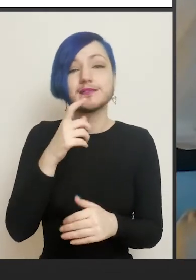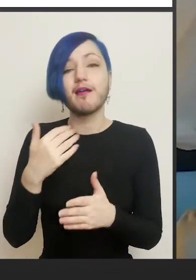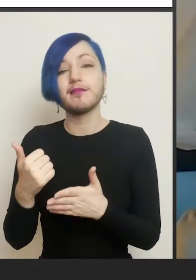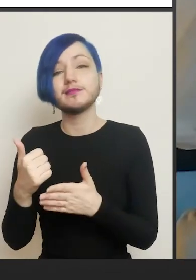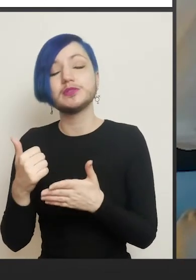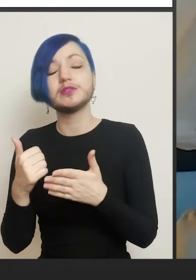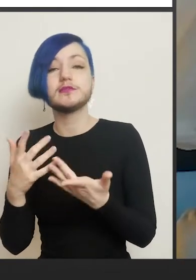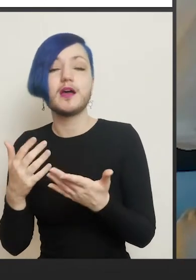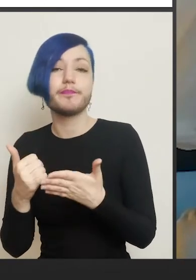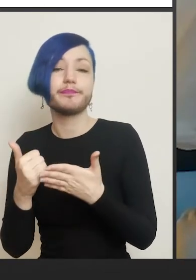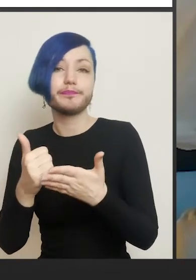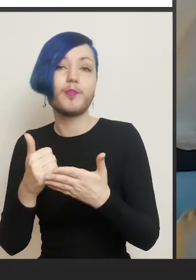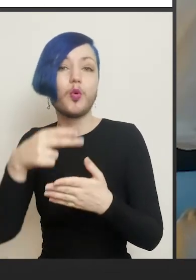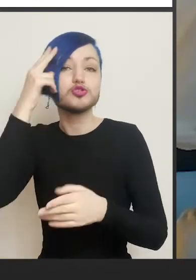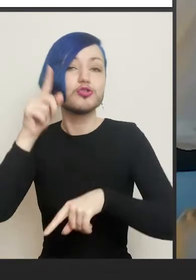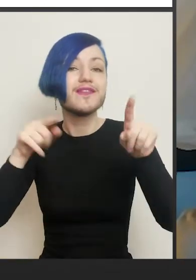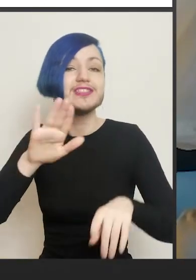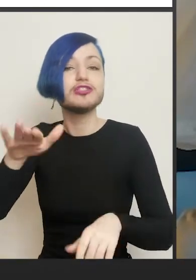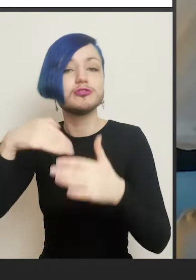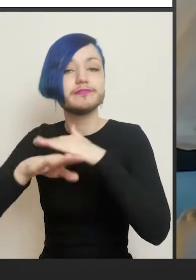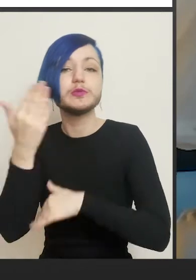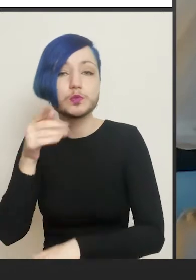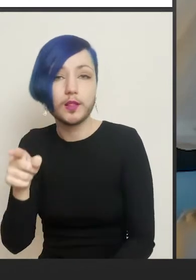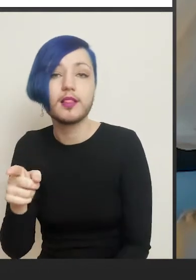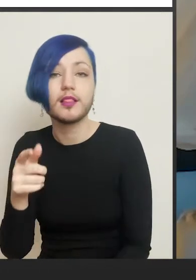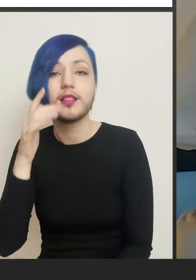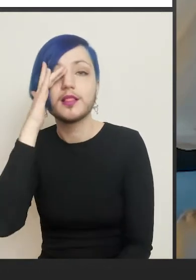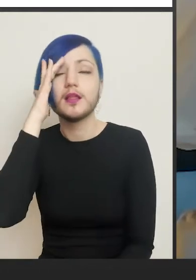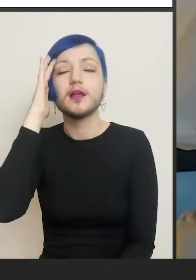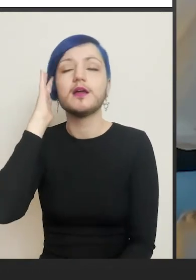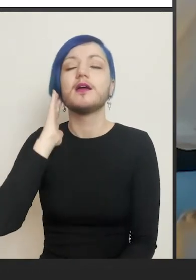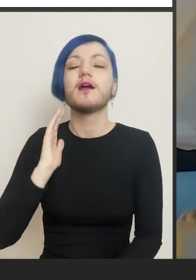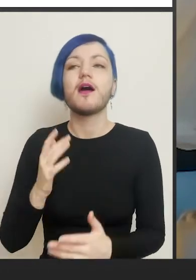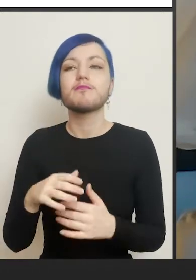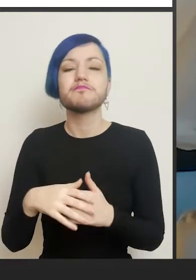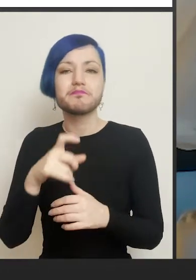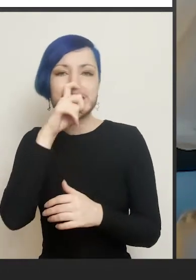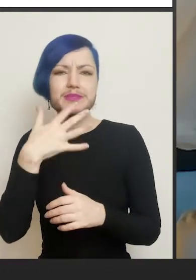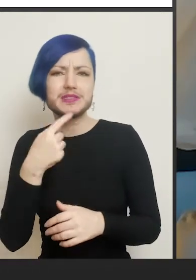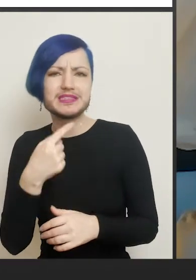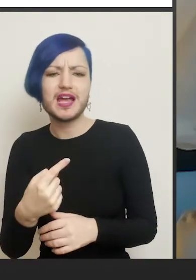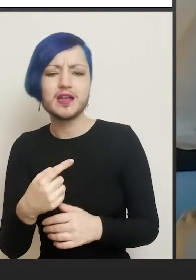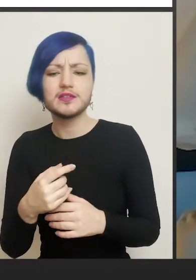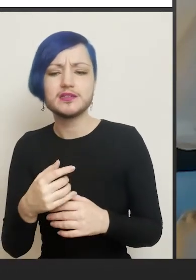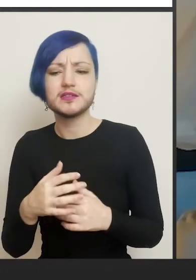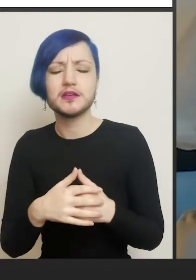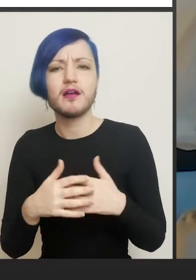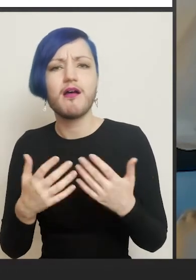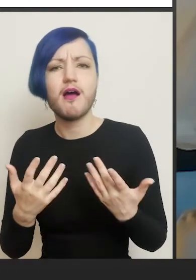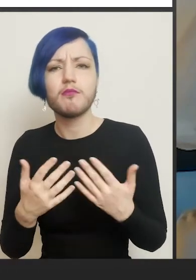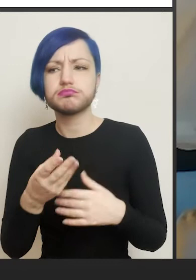as supporting neurodiverse kids in the school, and she commented to me the other day